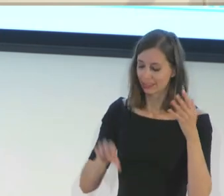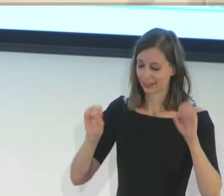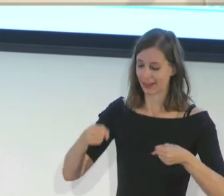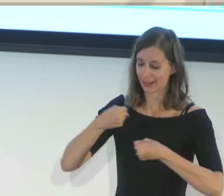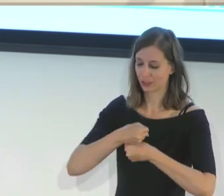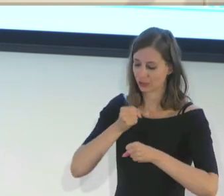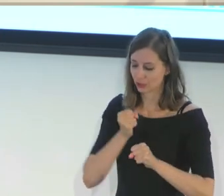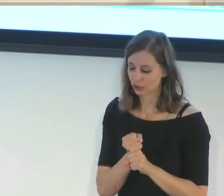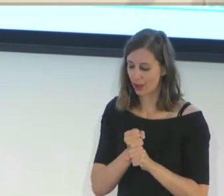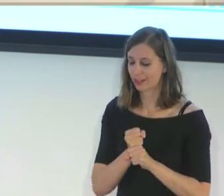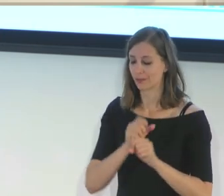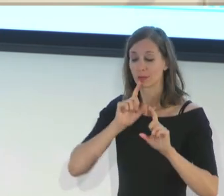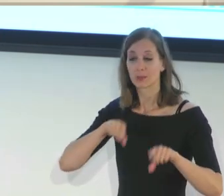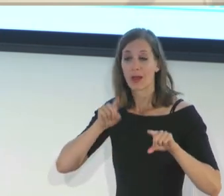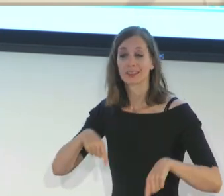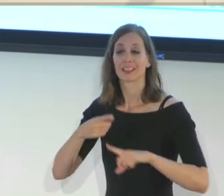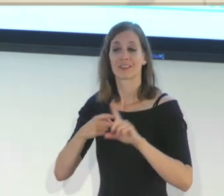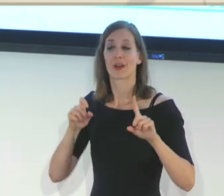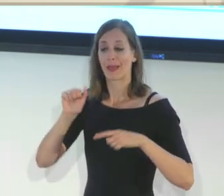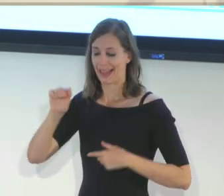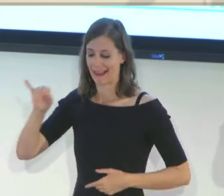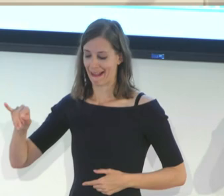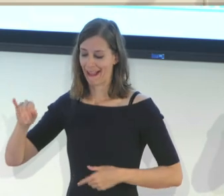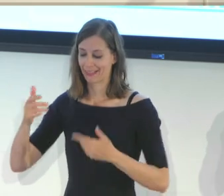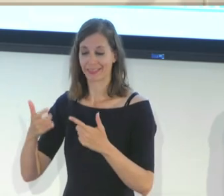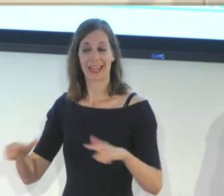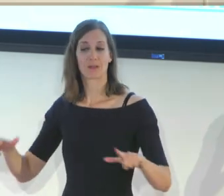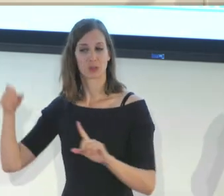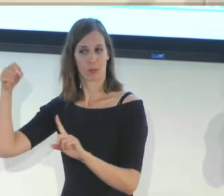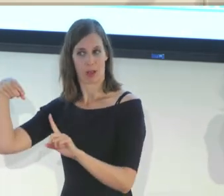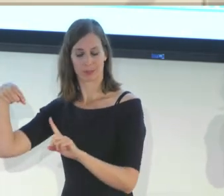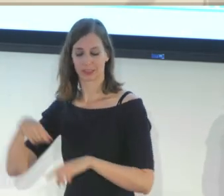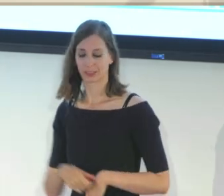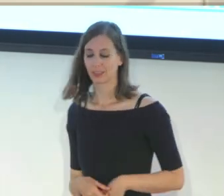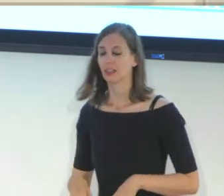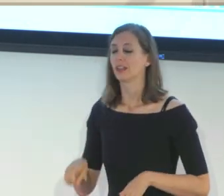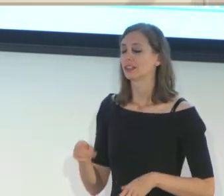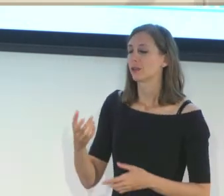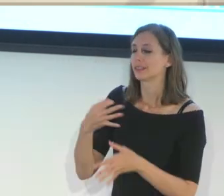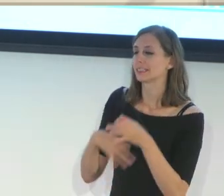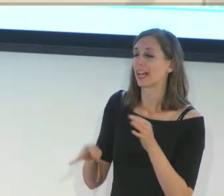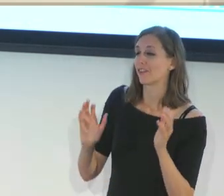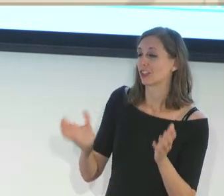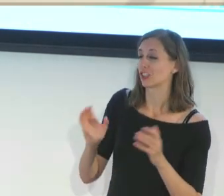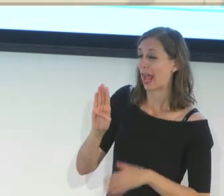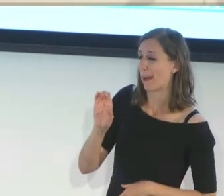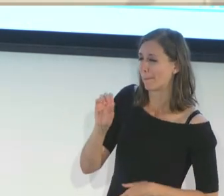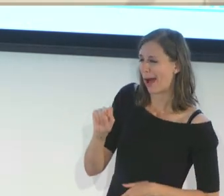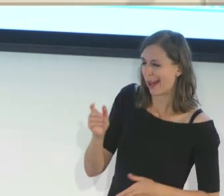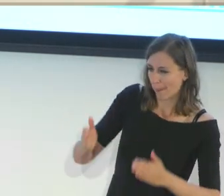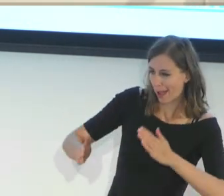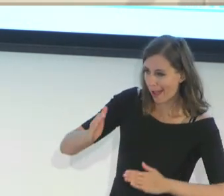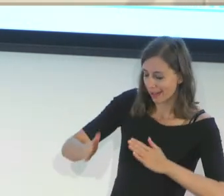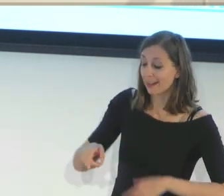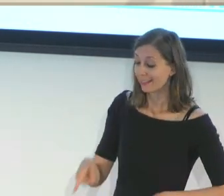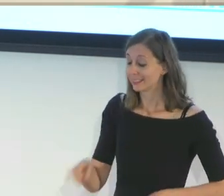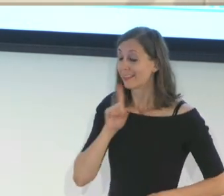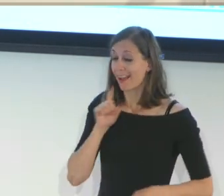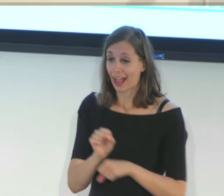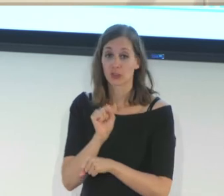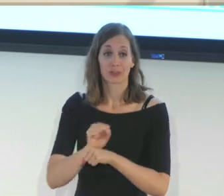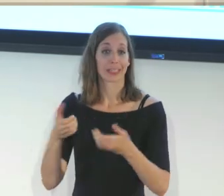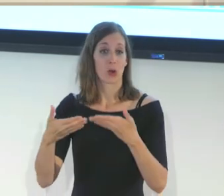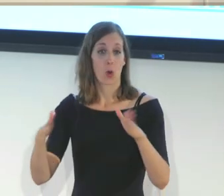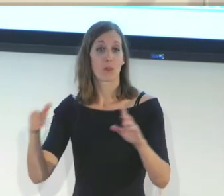prompts. So rather than having a chatbot interface where the prompt is returning text, this is actually an open source library where you